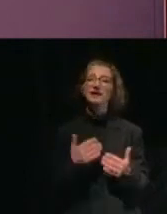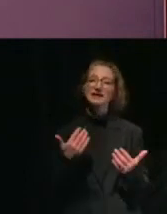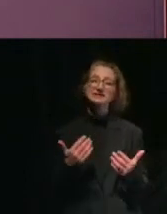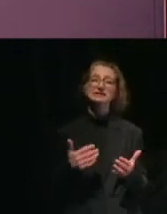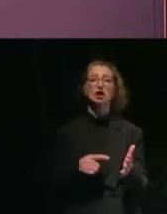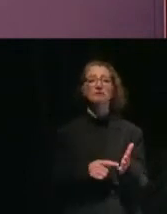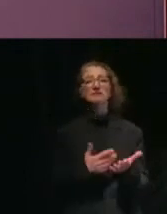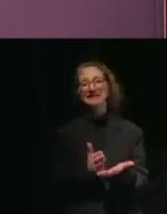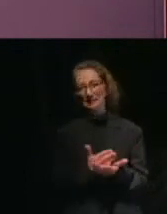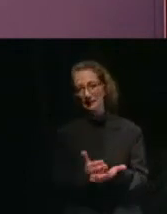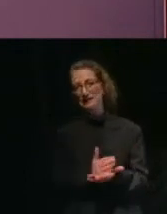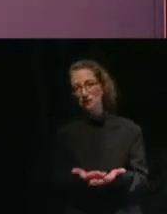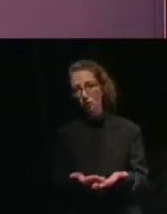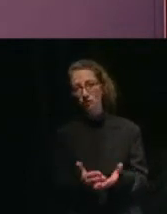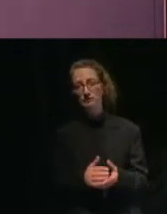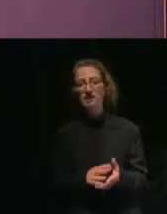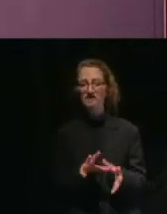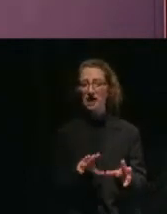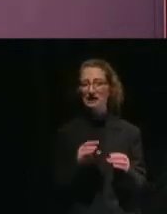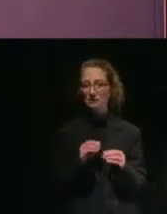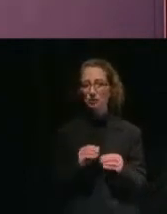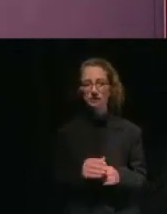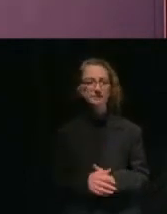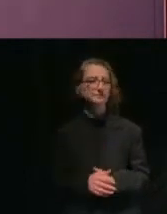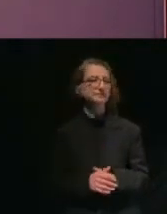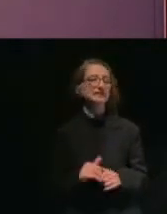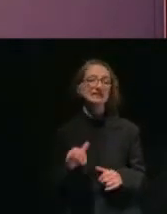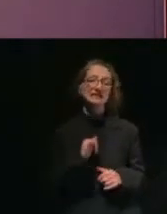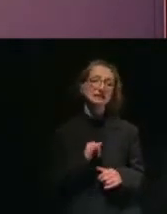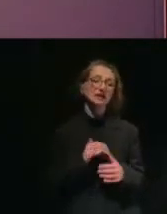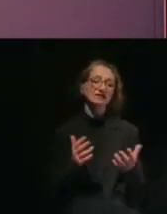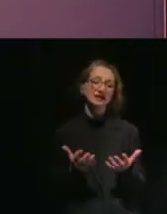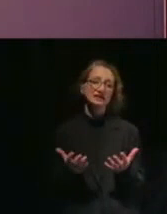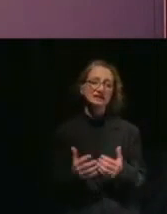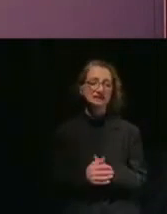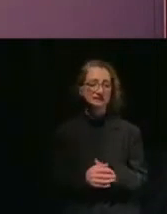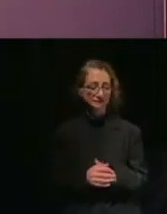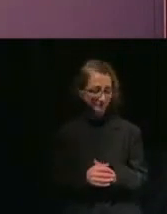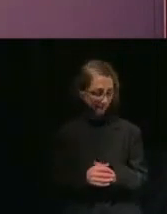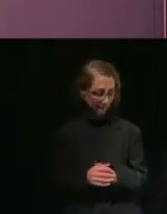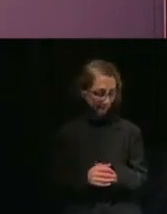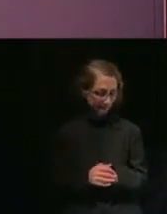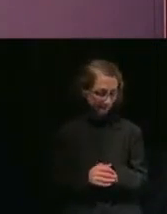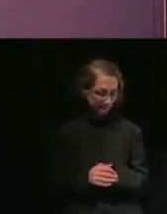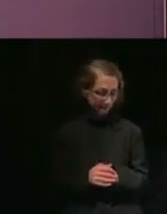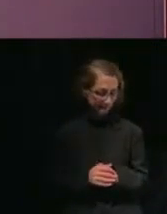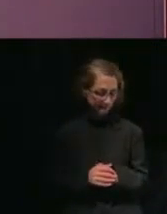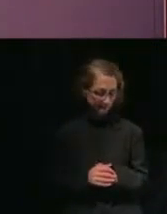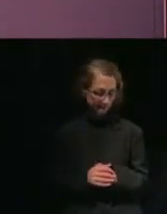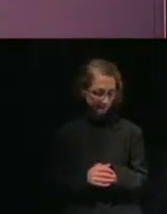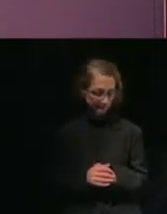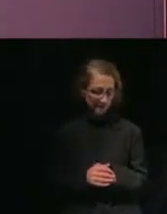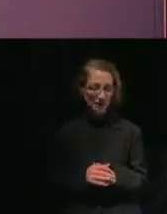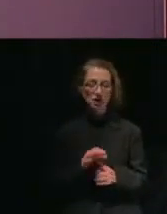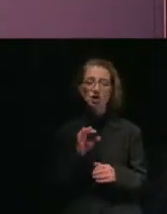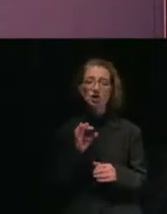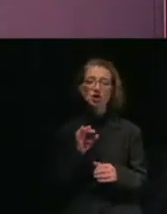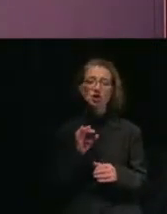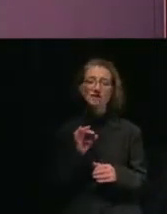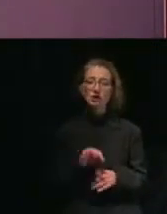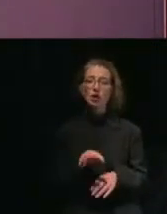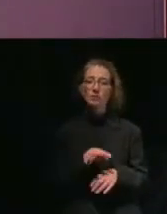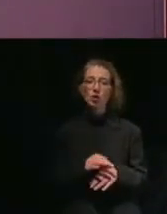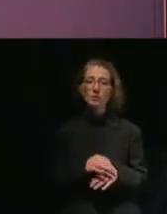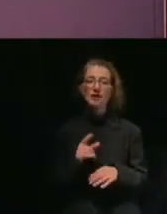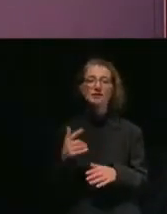And now we're getting the perspectives of those we spoke with. What's interesting is that for the people we spoke with, der